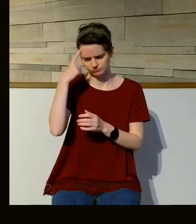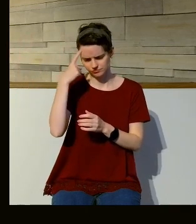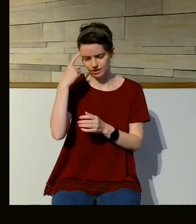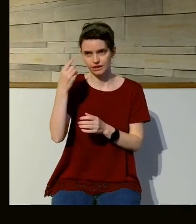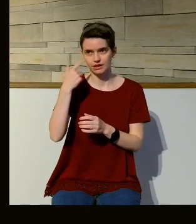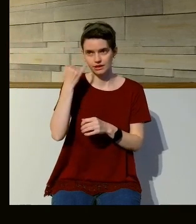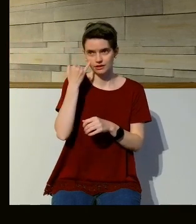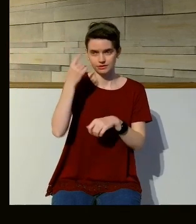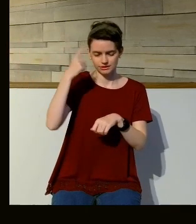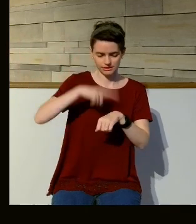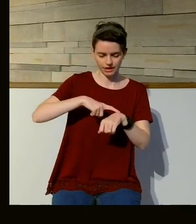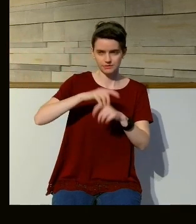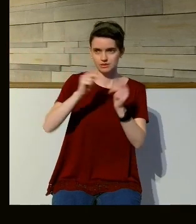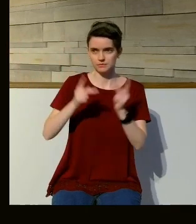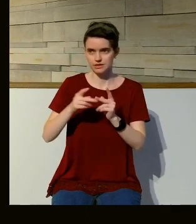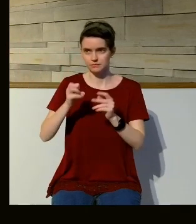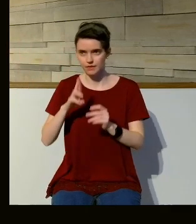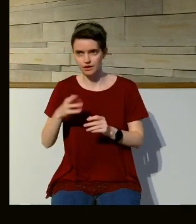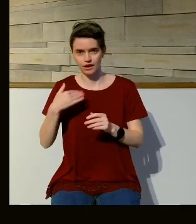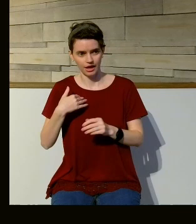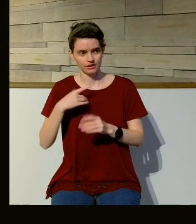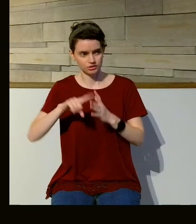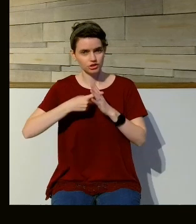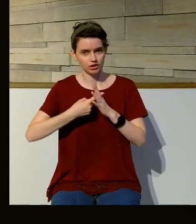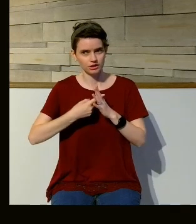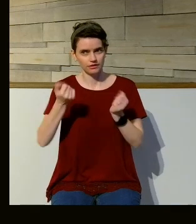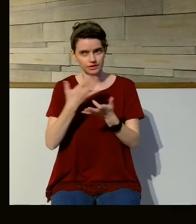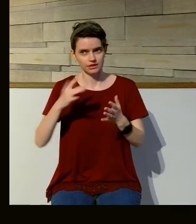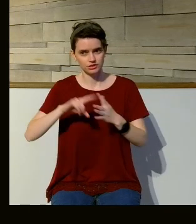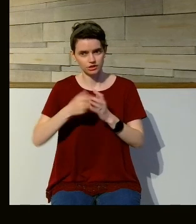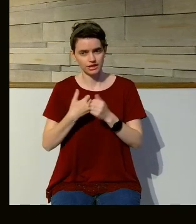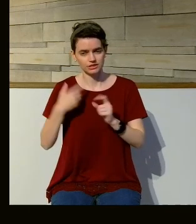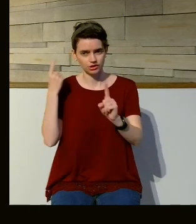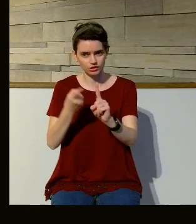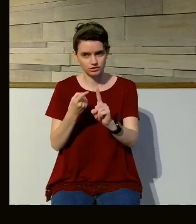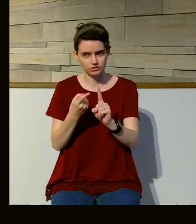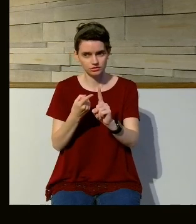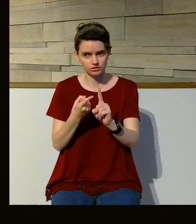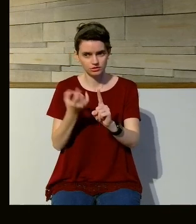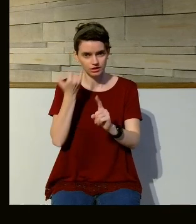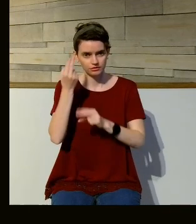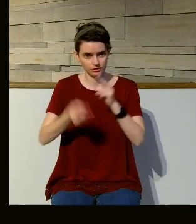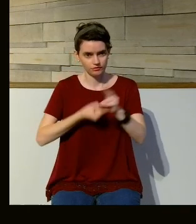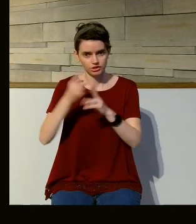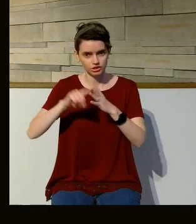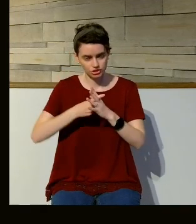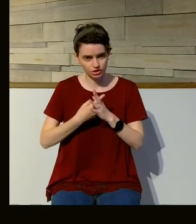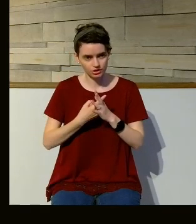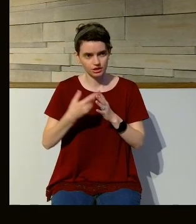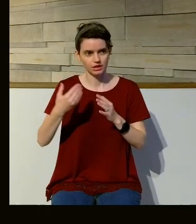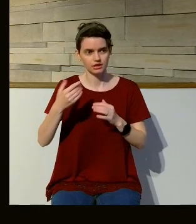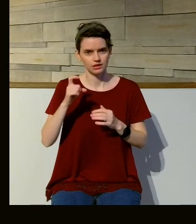time, space, and matter had a beginning, and if everything that begins needs a cause, then based on a logical deduction, if the universe began, then there